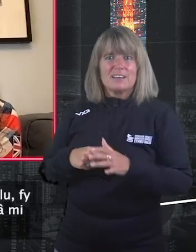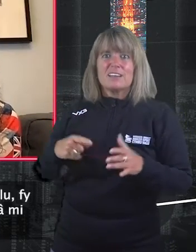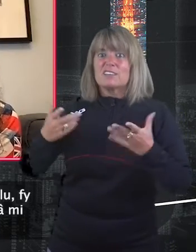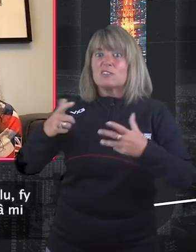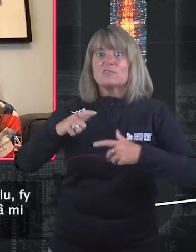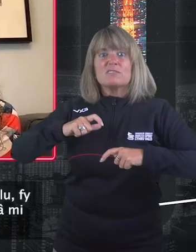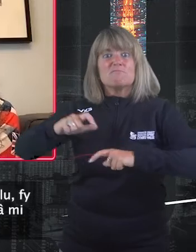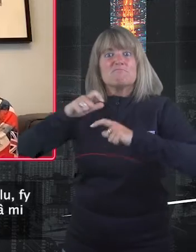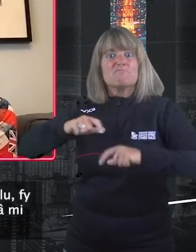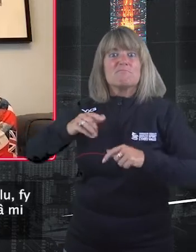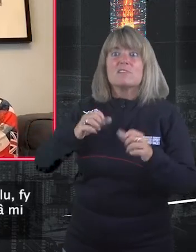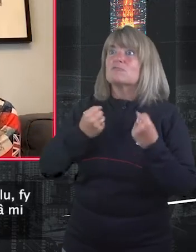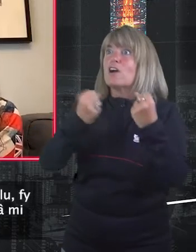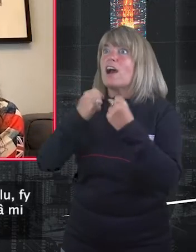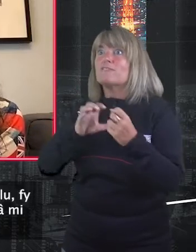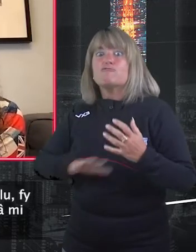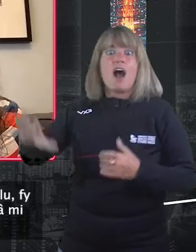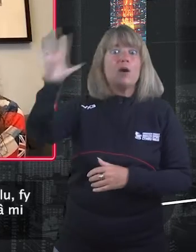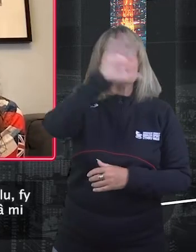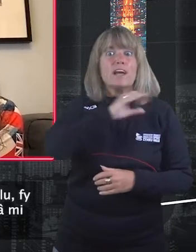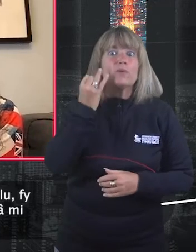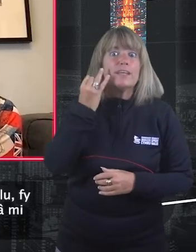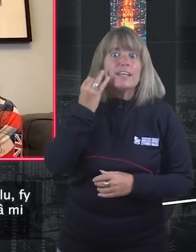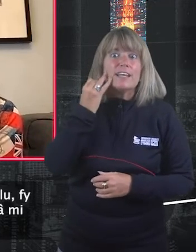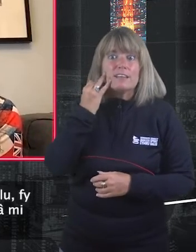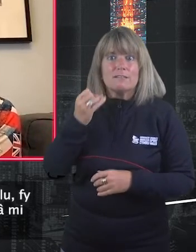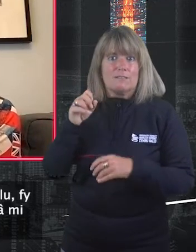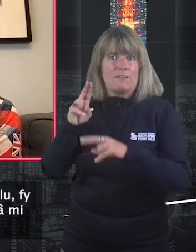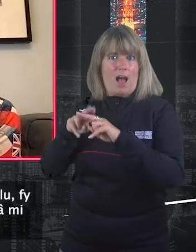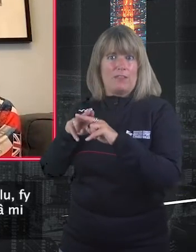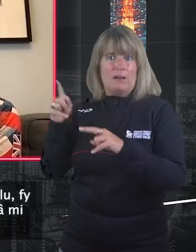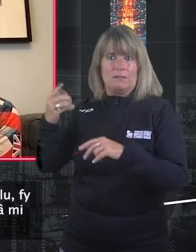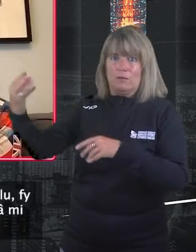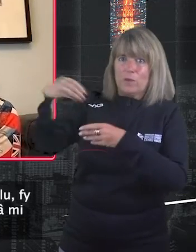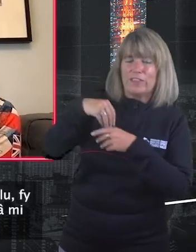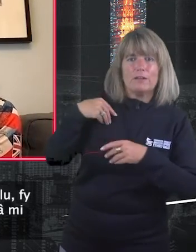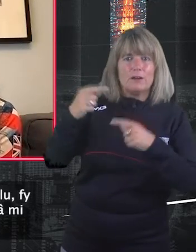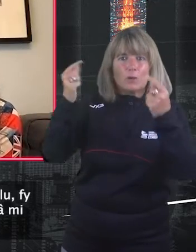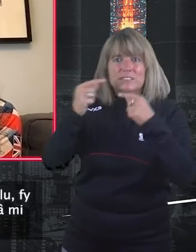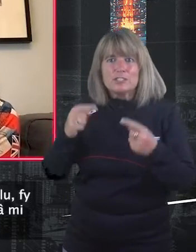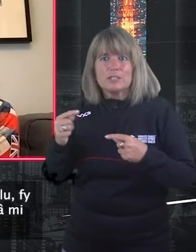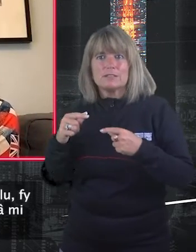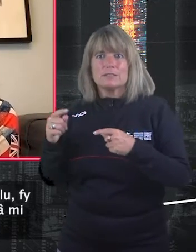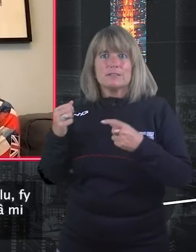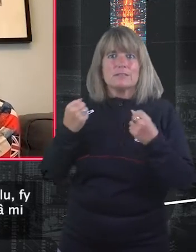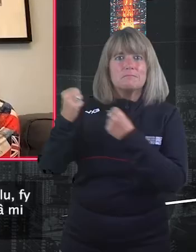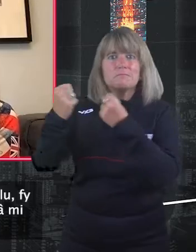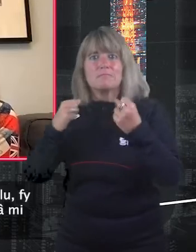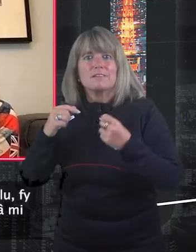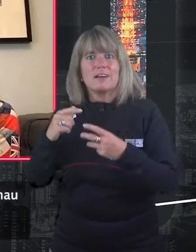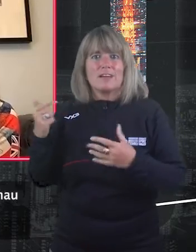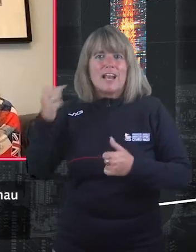they're all absolutely key. And I mean, apart from actually just continuing to drive me all around the country kind of every